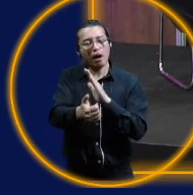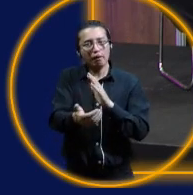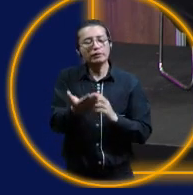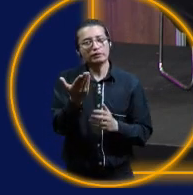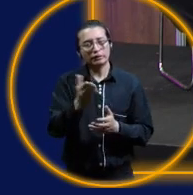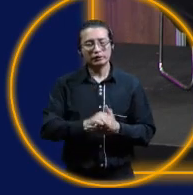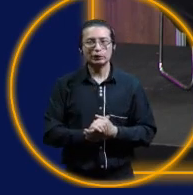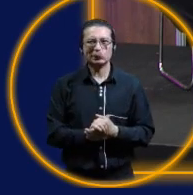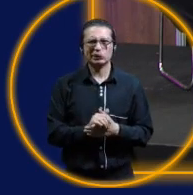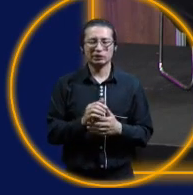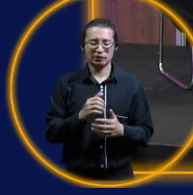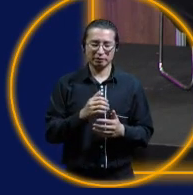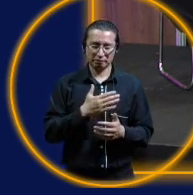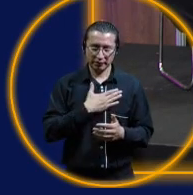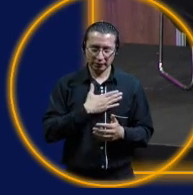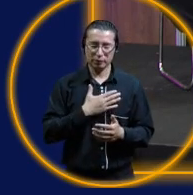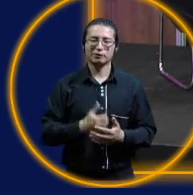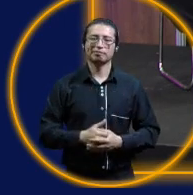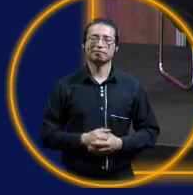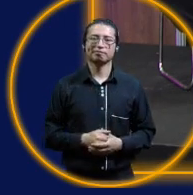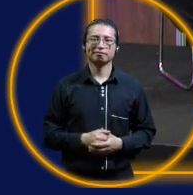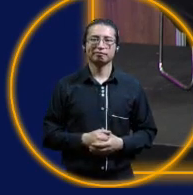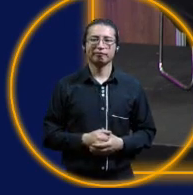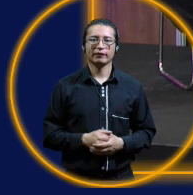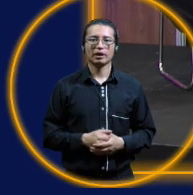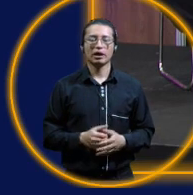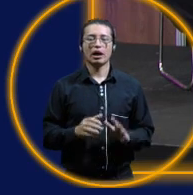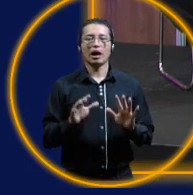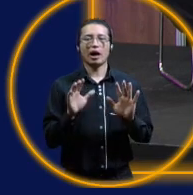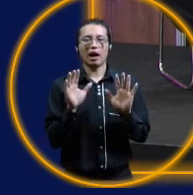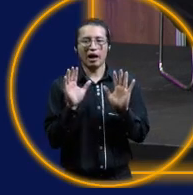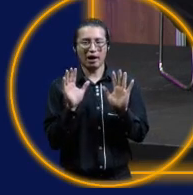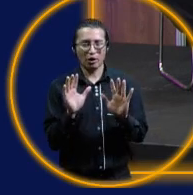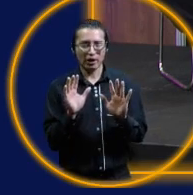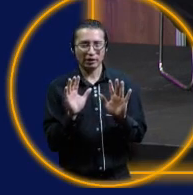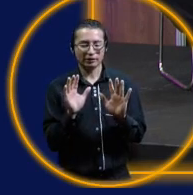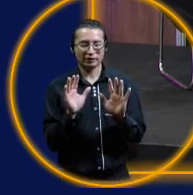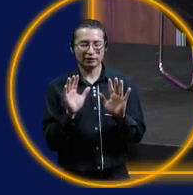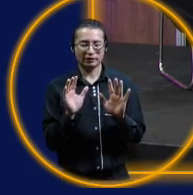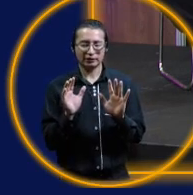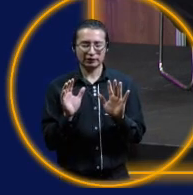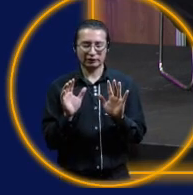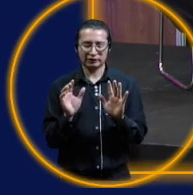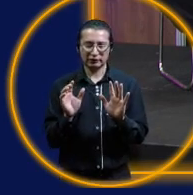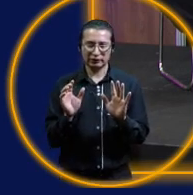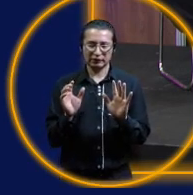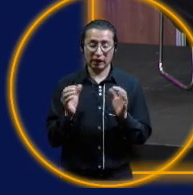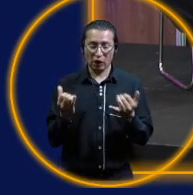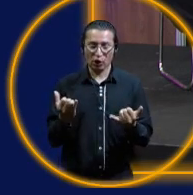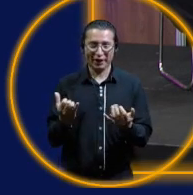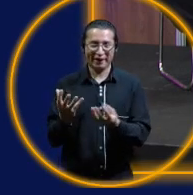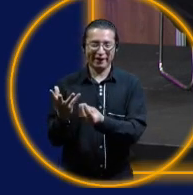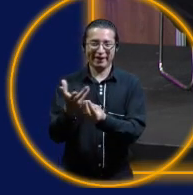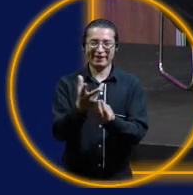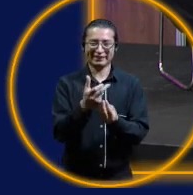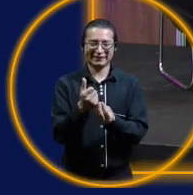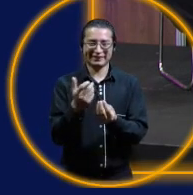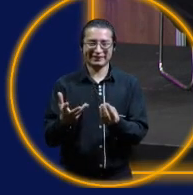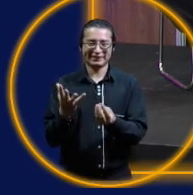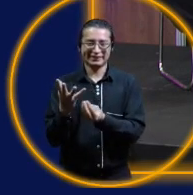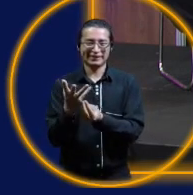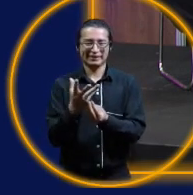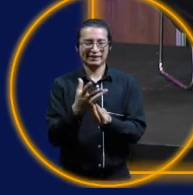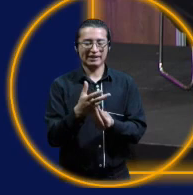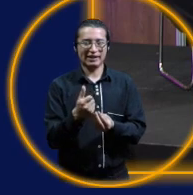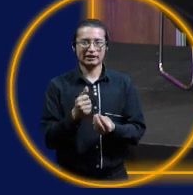you're still struggling with as a social media artist, to use that term? What's something that you're still feeling like